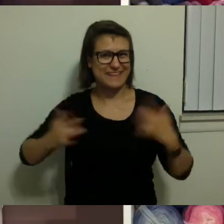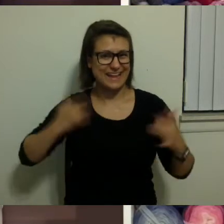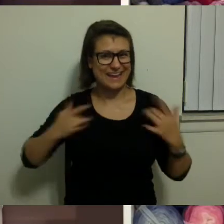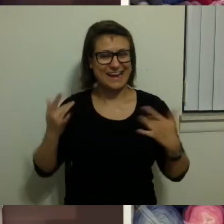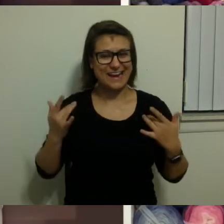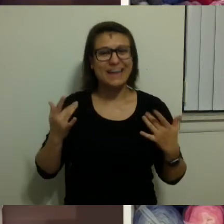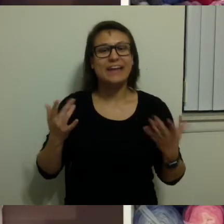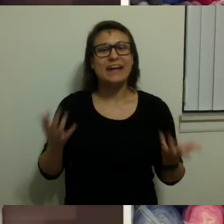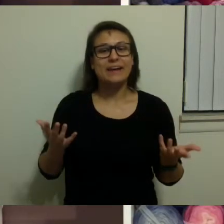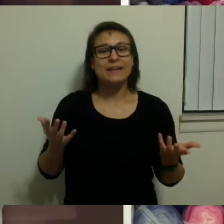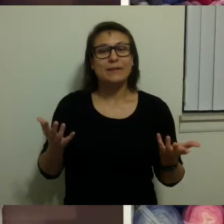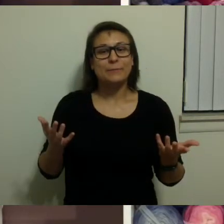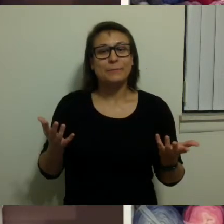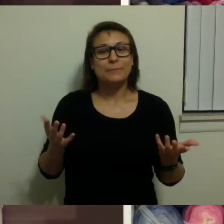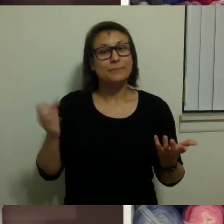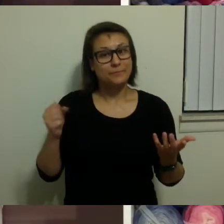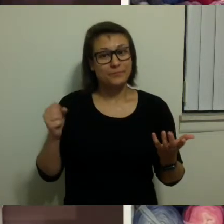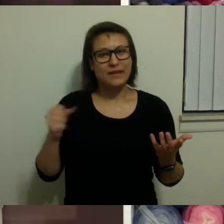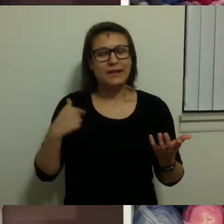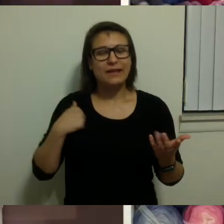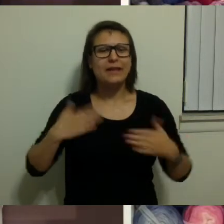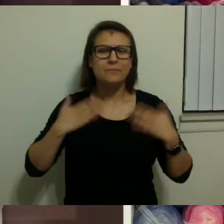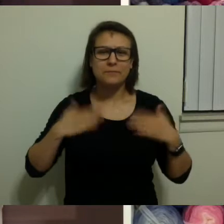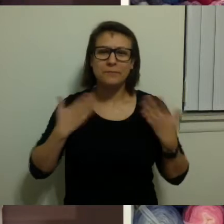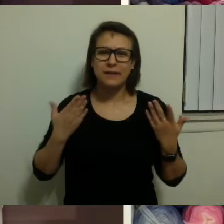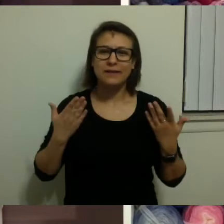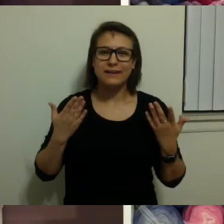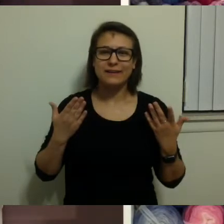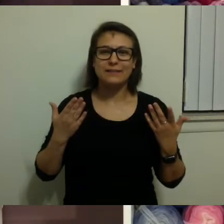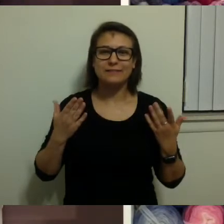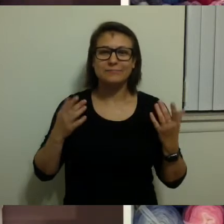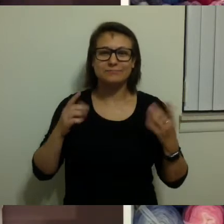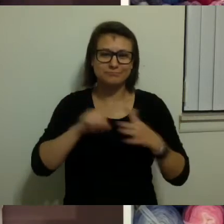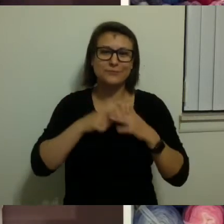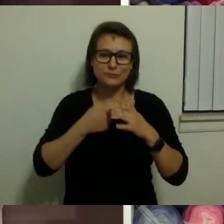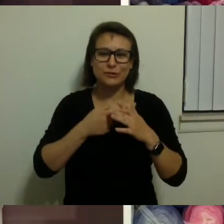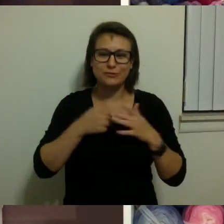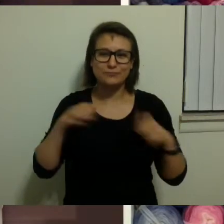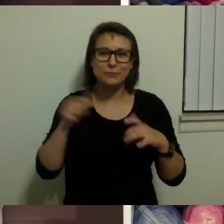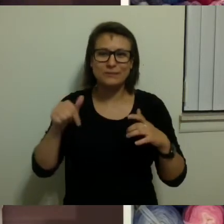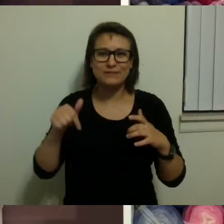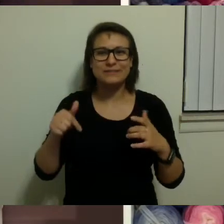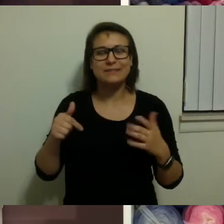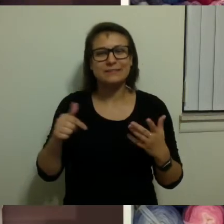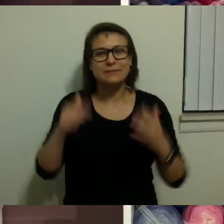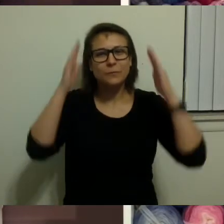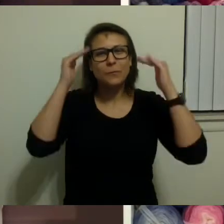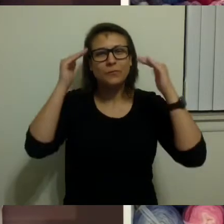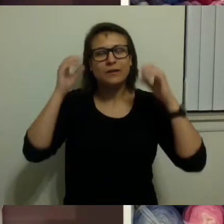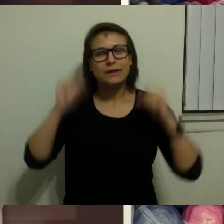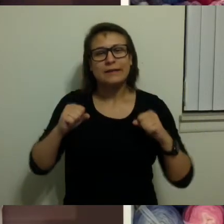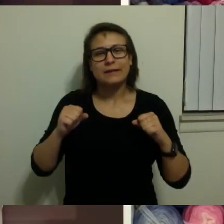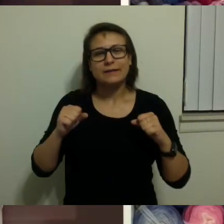that. And I'm very happy to start doing this, and I really hope that it